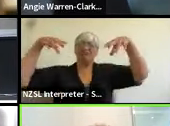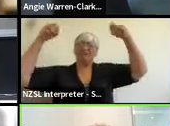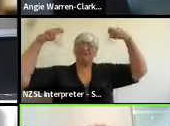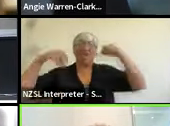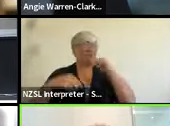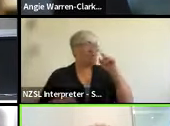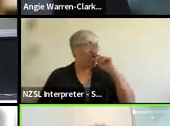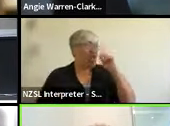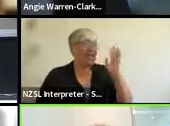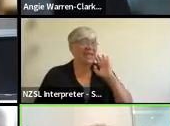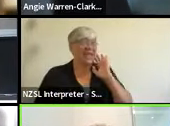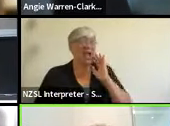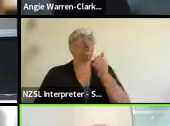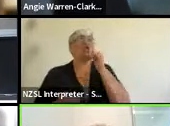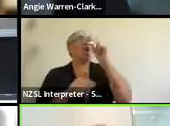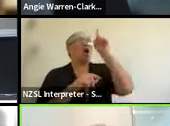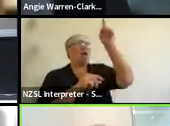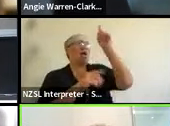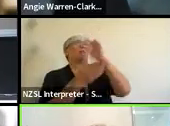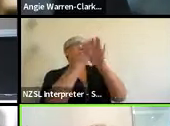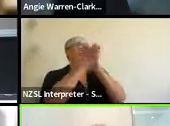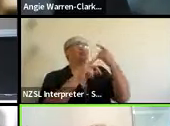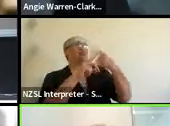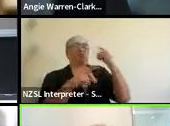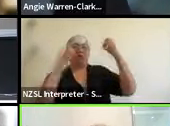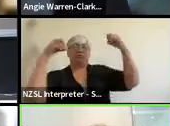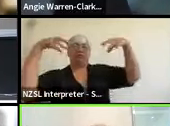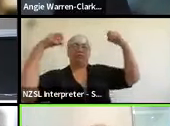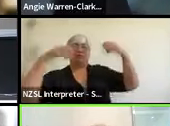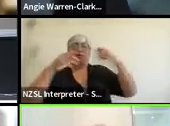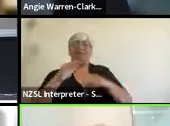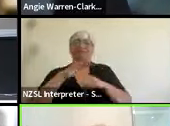hear know that there is an emergency.